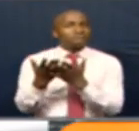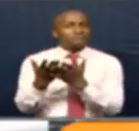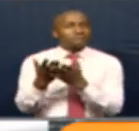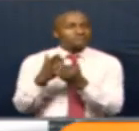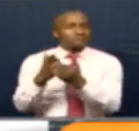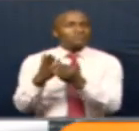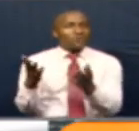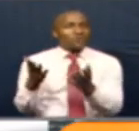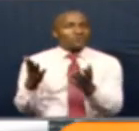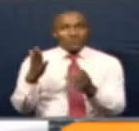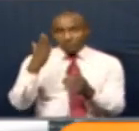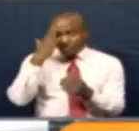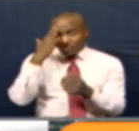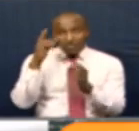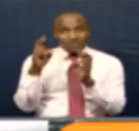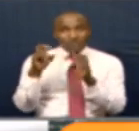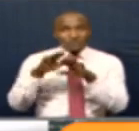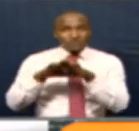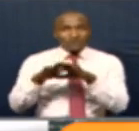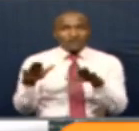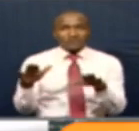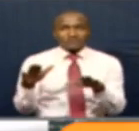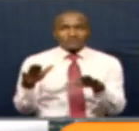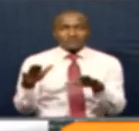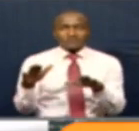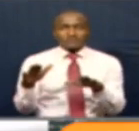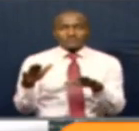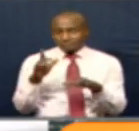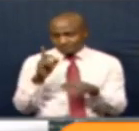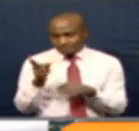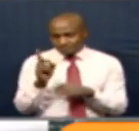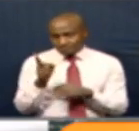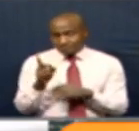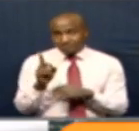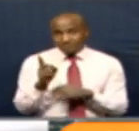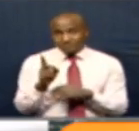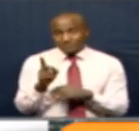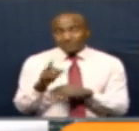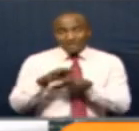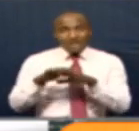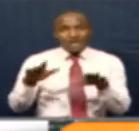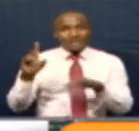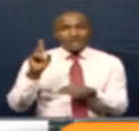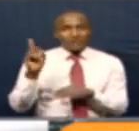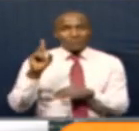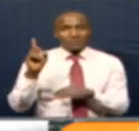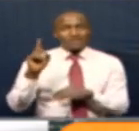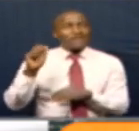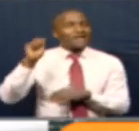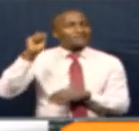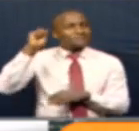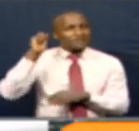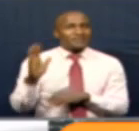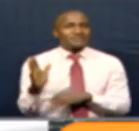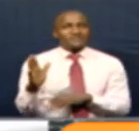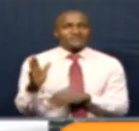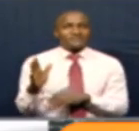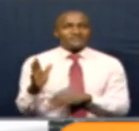we know that the issue of land is, land in Nairobi, for example, is the most expensive in the